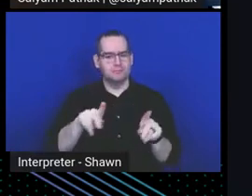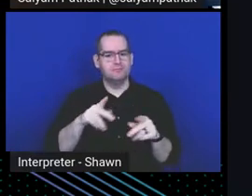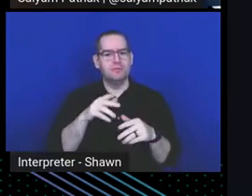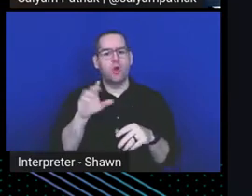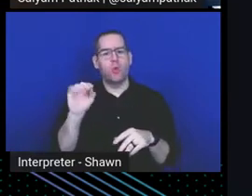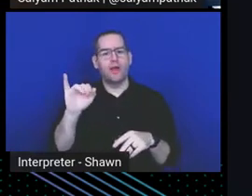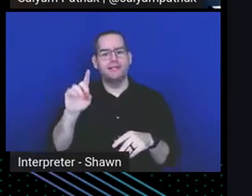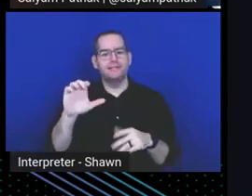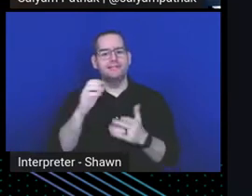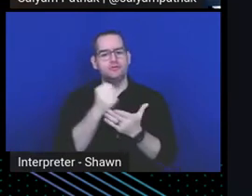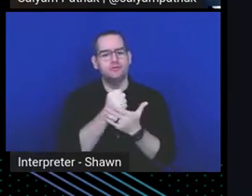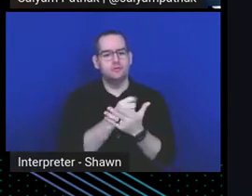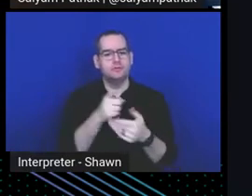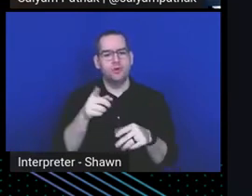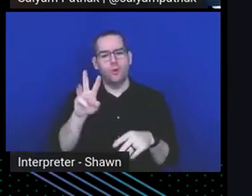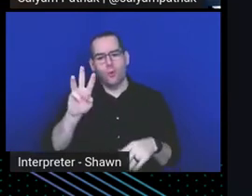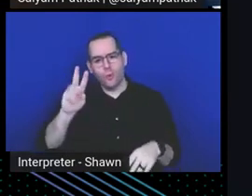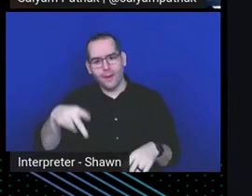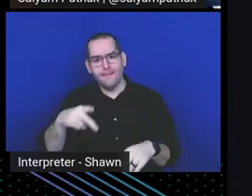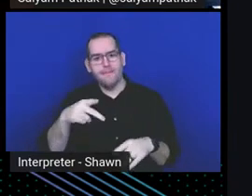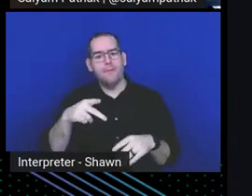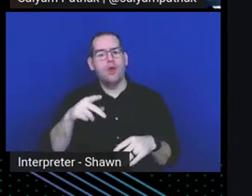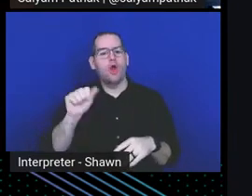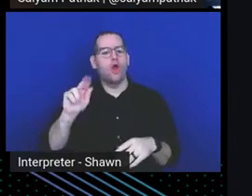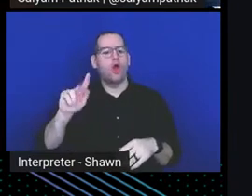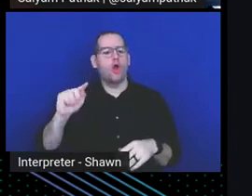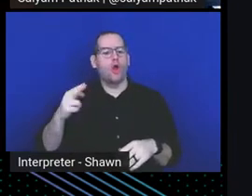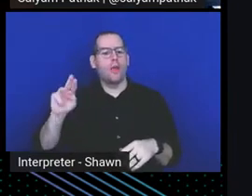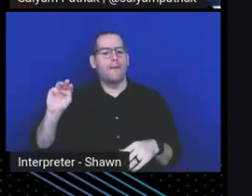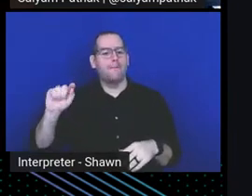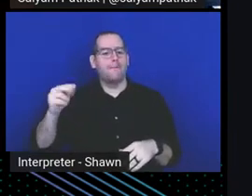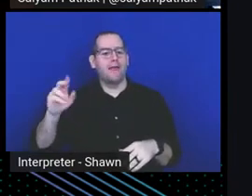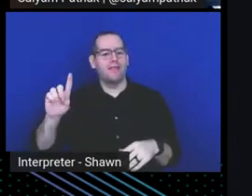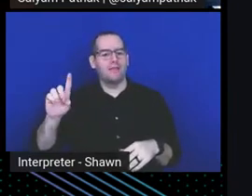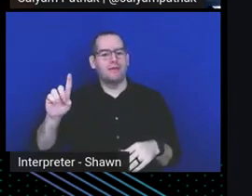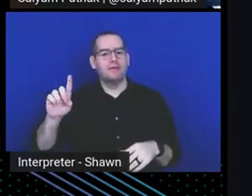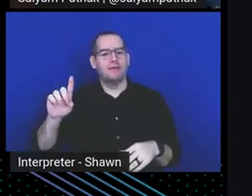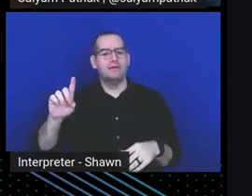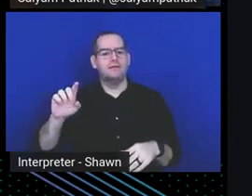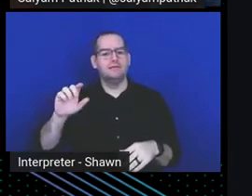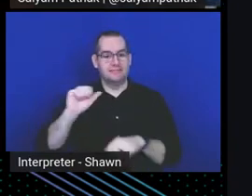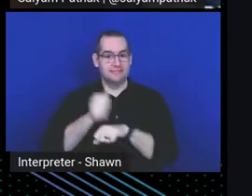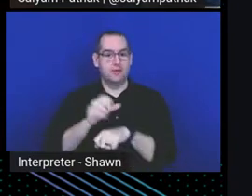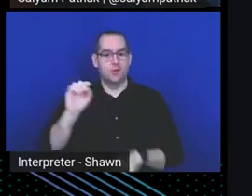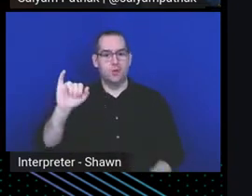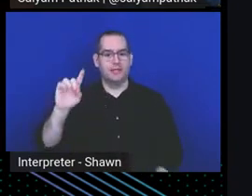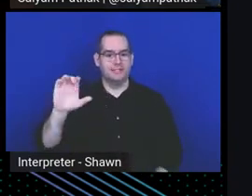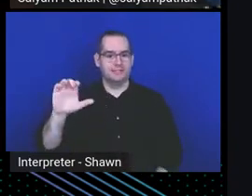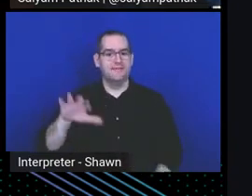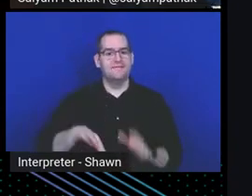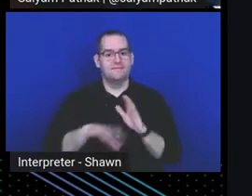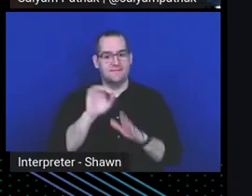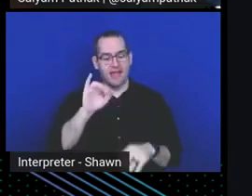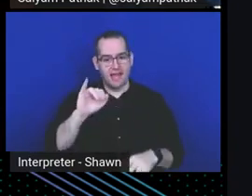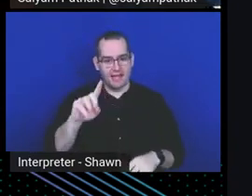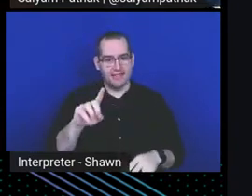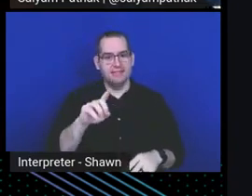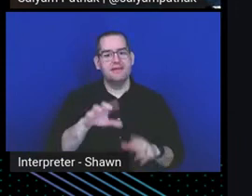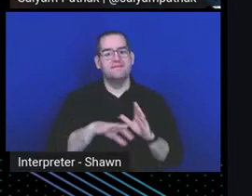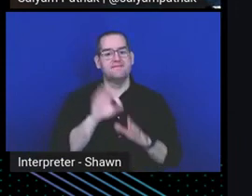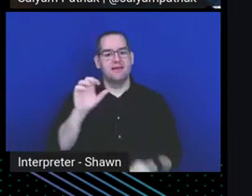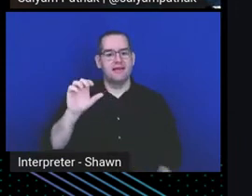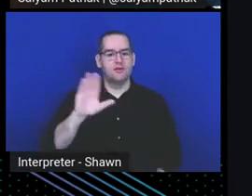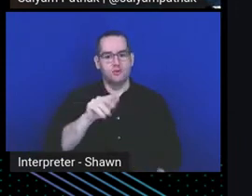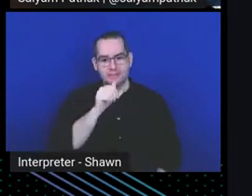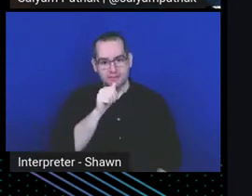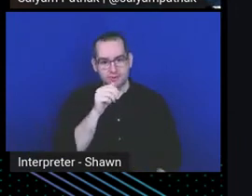this is how you add it, like Waypoint auth method set OIDC. I give the client ID. So that will be your client ID, your client secret. And the issuer will